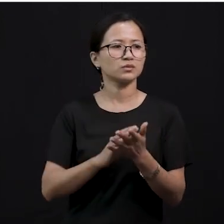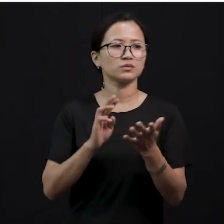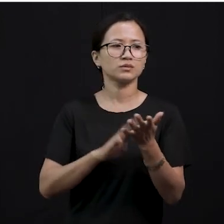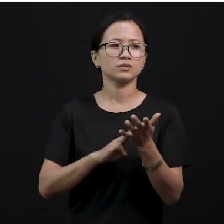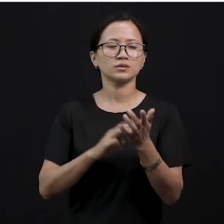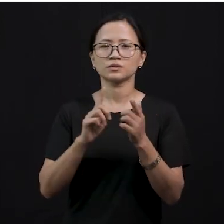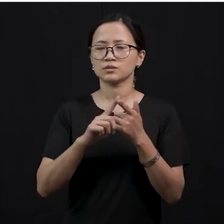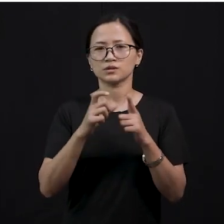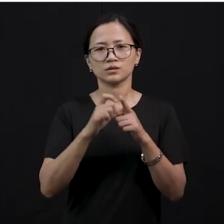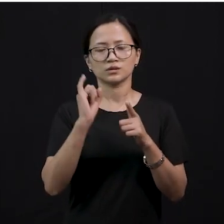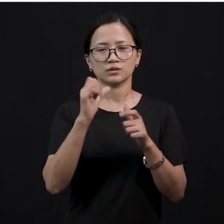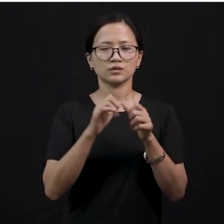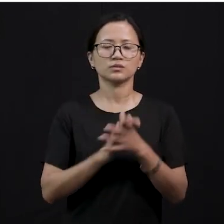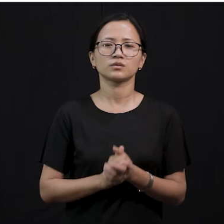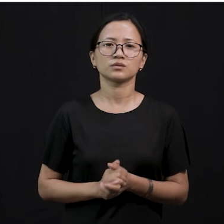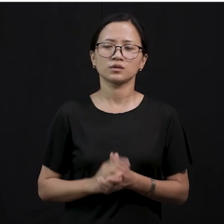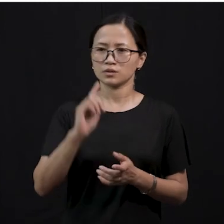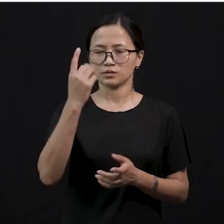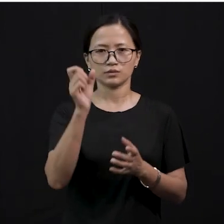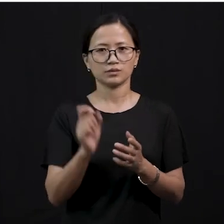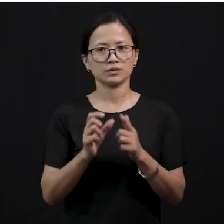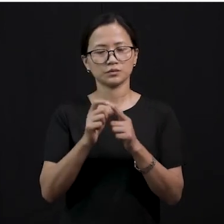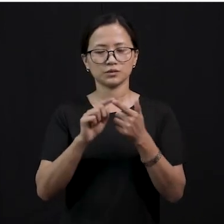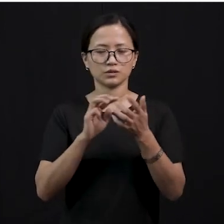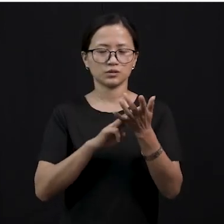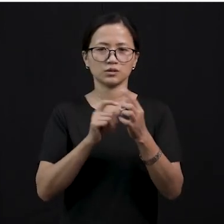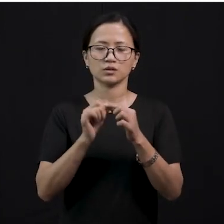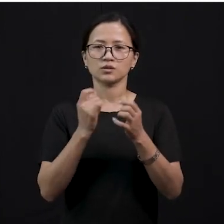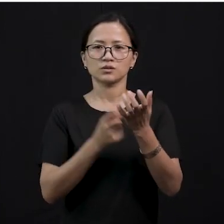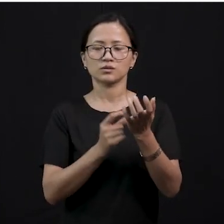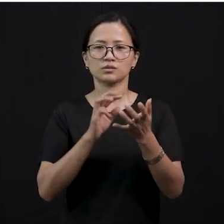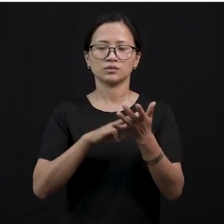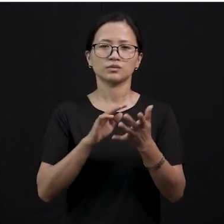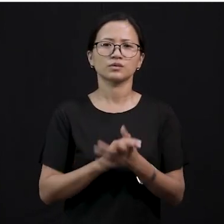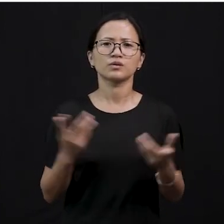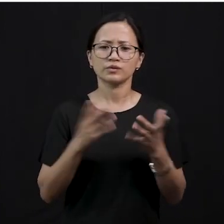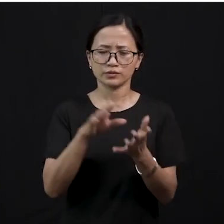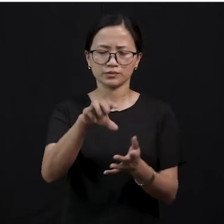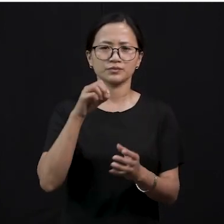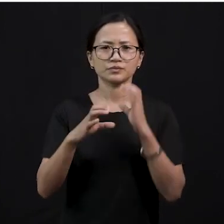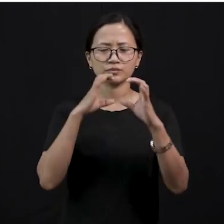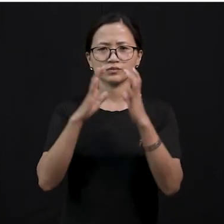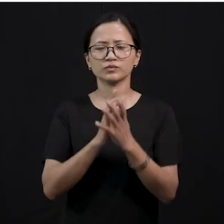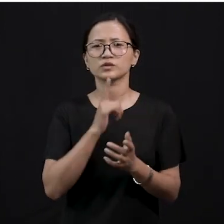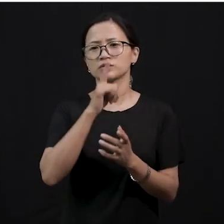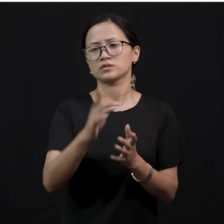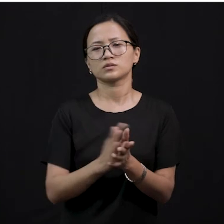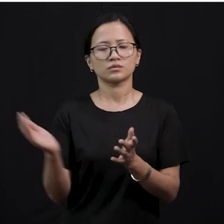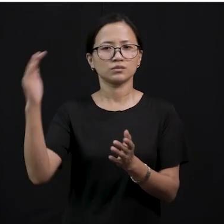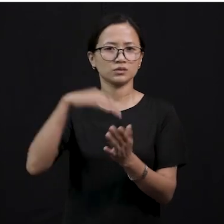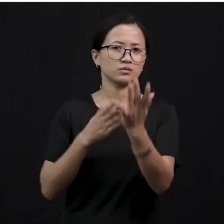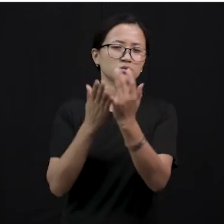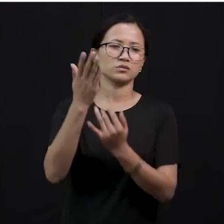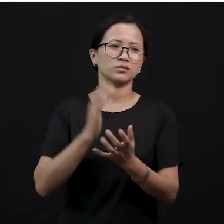what is media? That's a plural form of medium, and media is wherever you find communication, wherever you find information coming through,